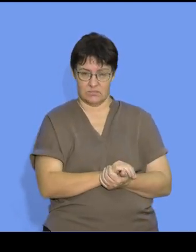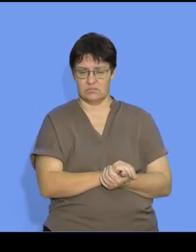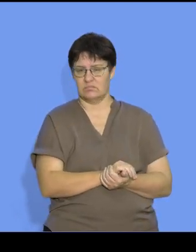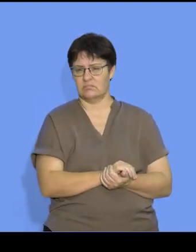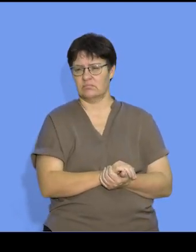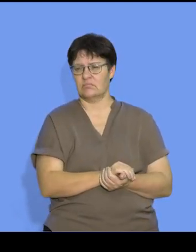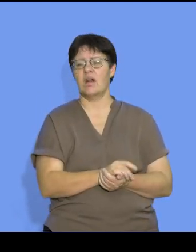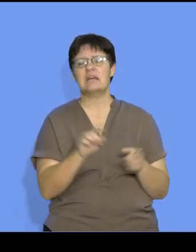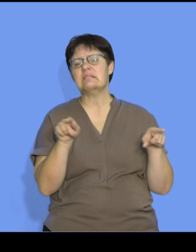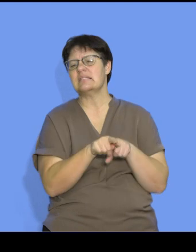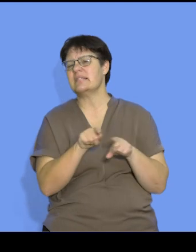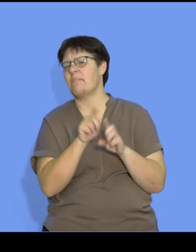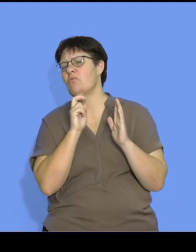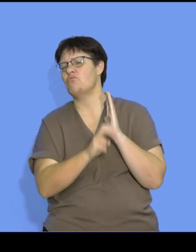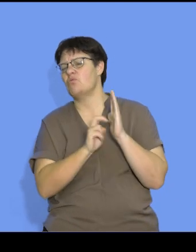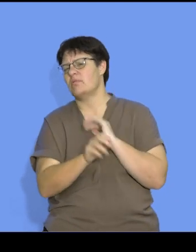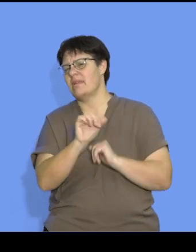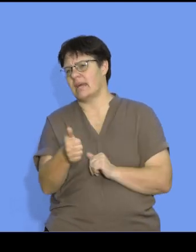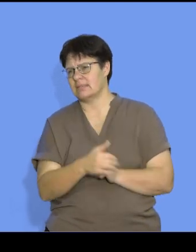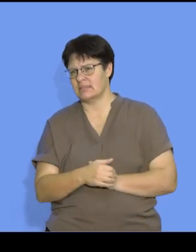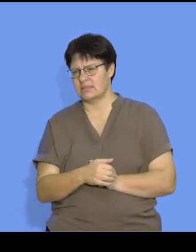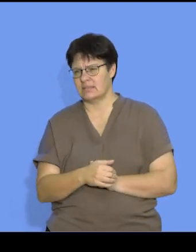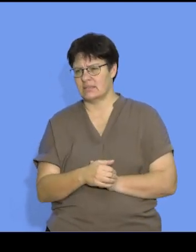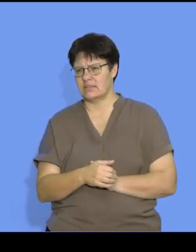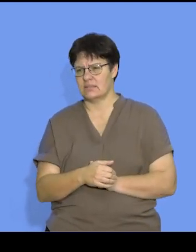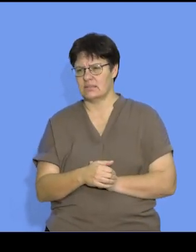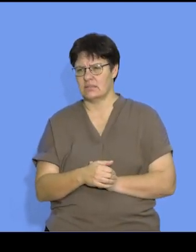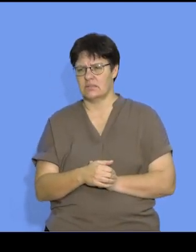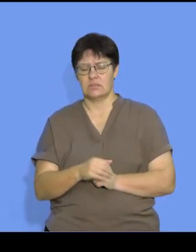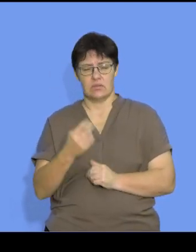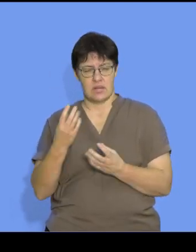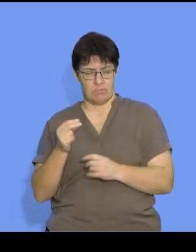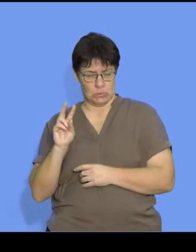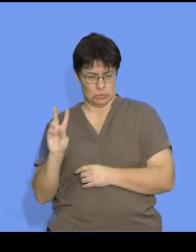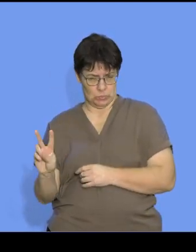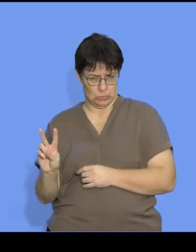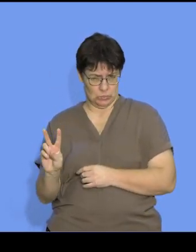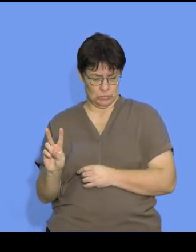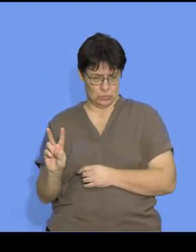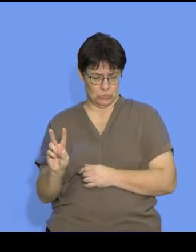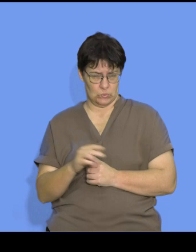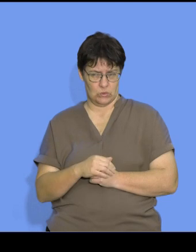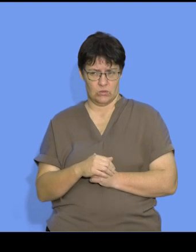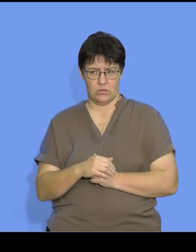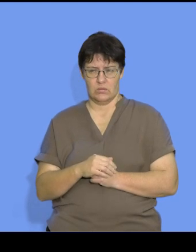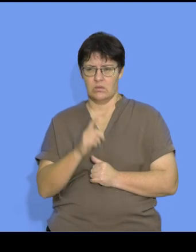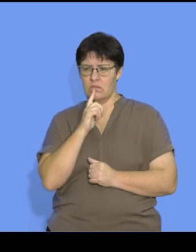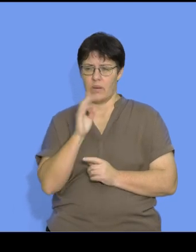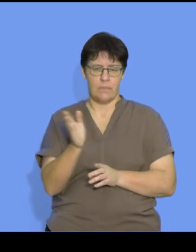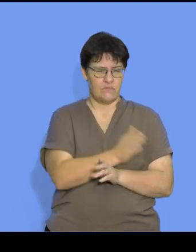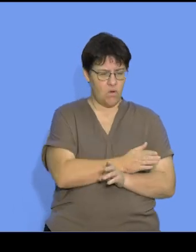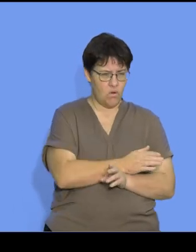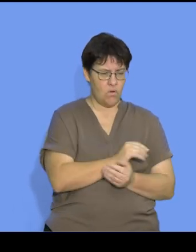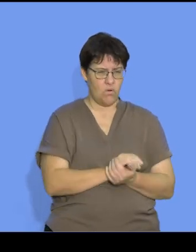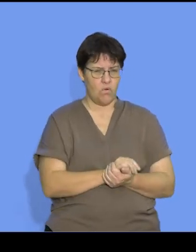that same rule applies to the next term. So I've got the number 2, and if I look at the two numbers that come